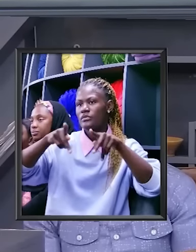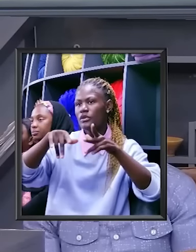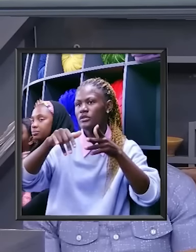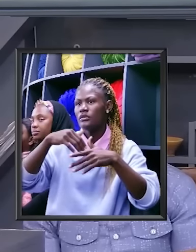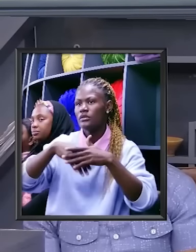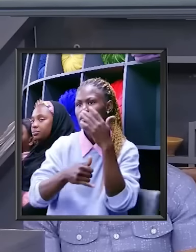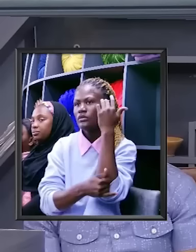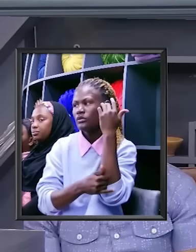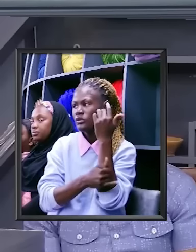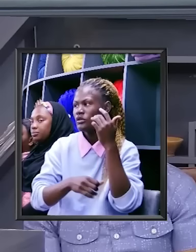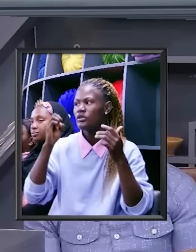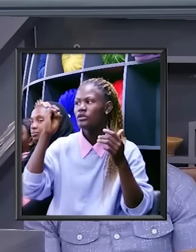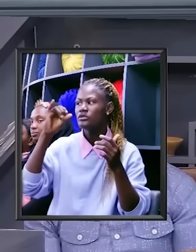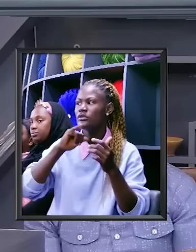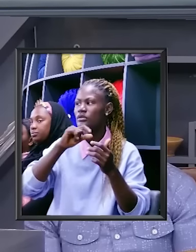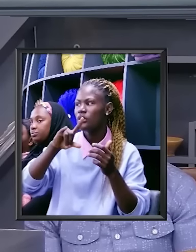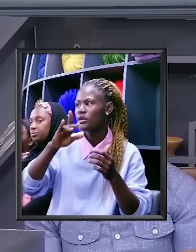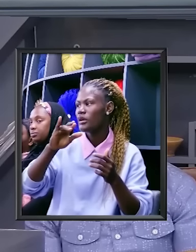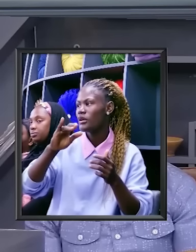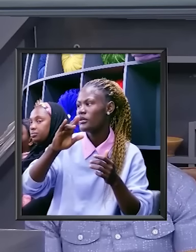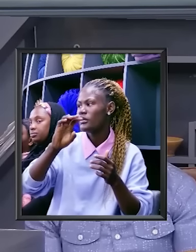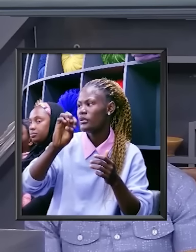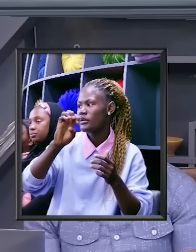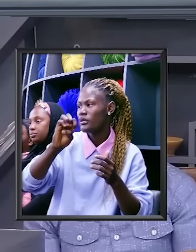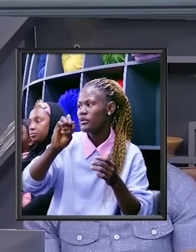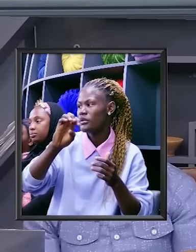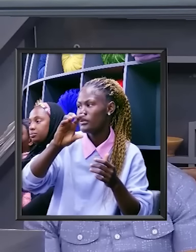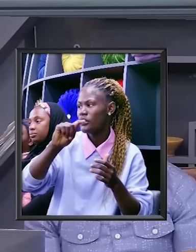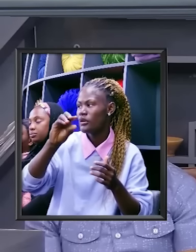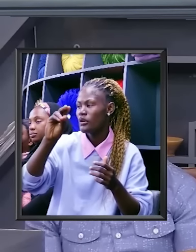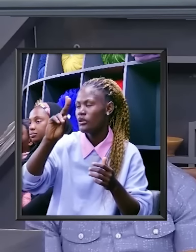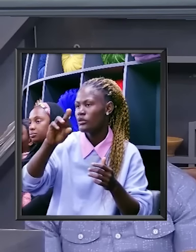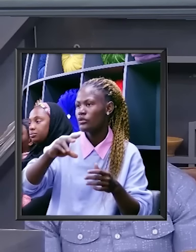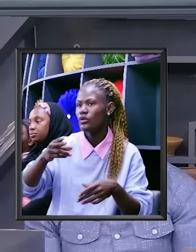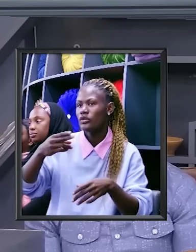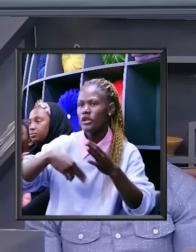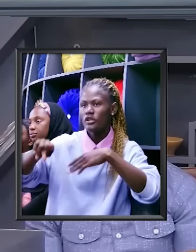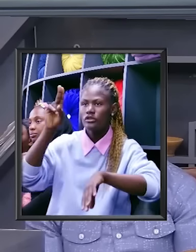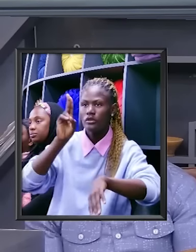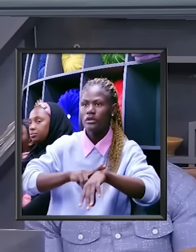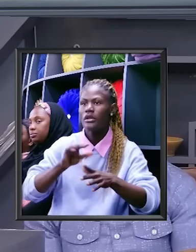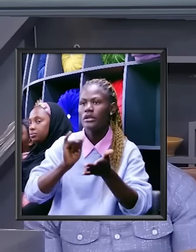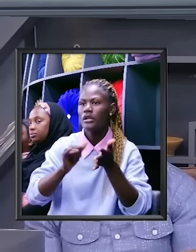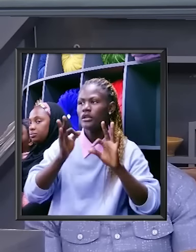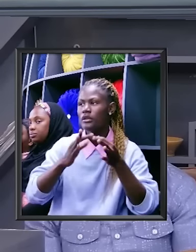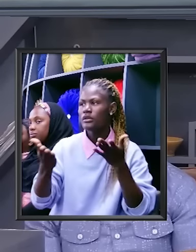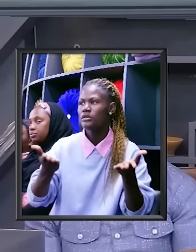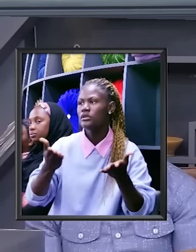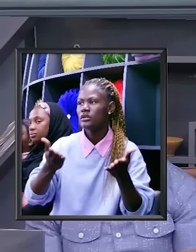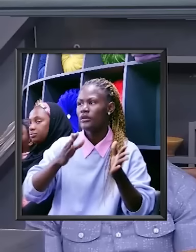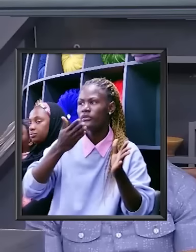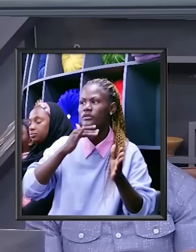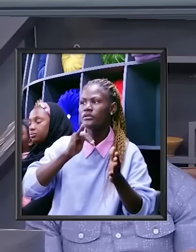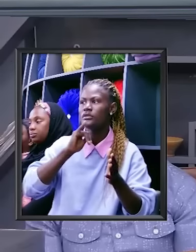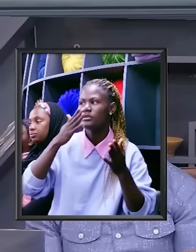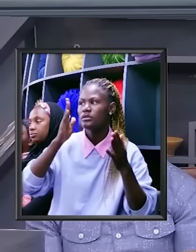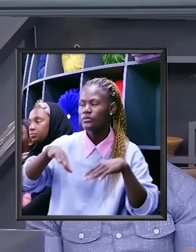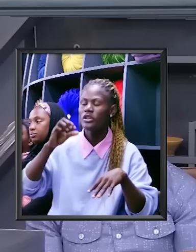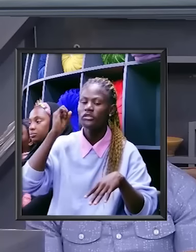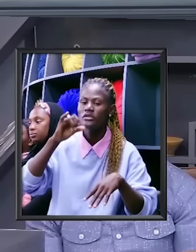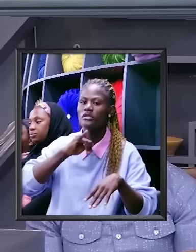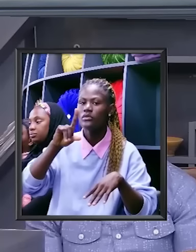country. Now she be the director of Savicom national director. We be say, when service fail, now she you go fit